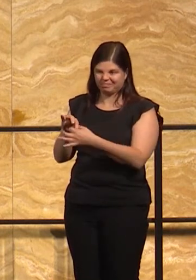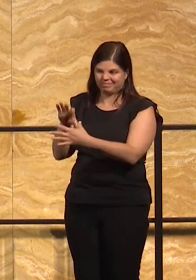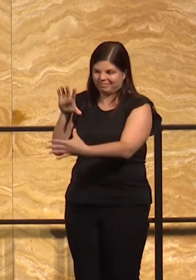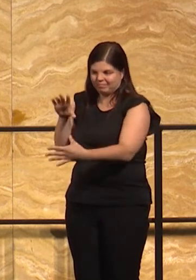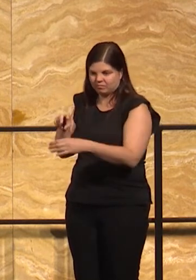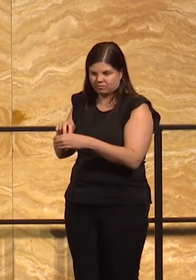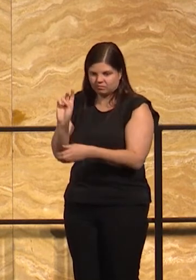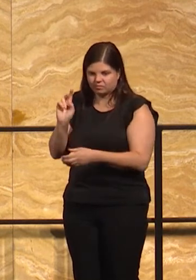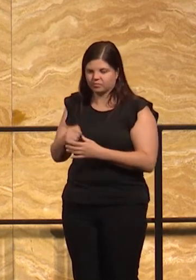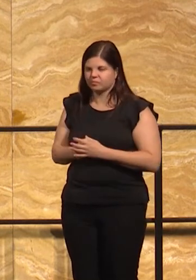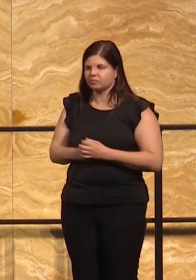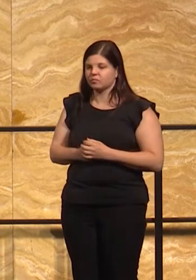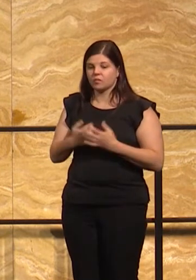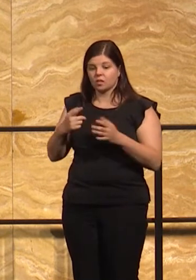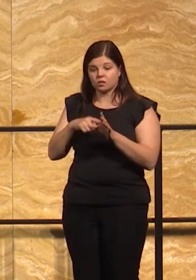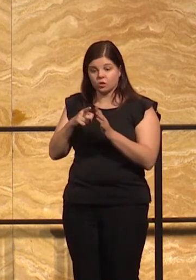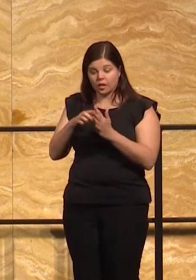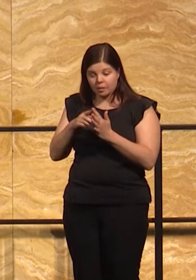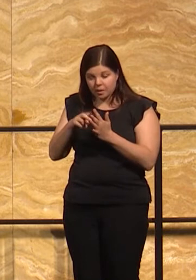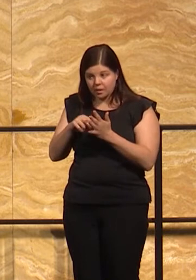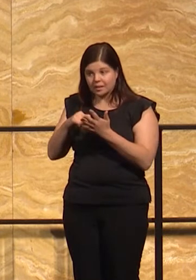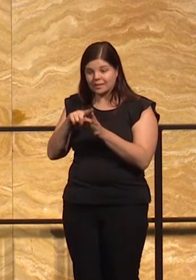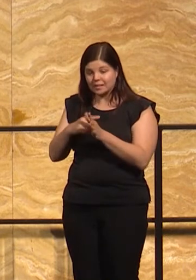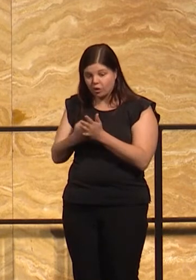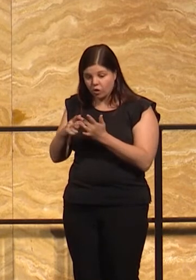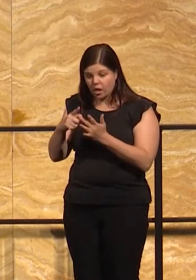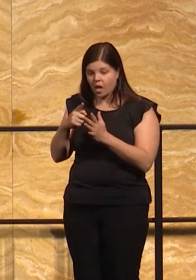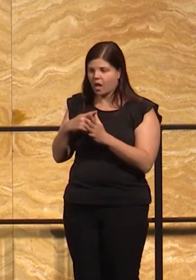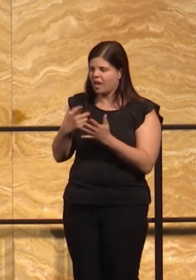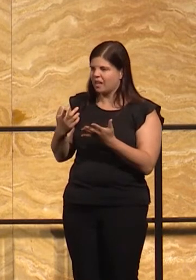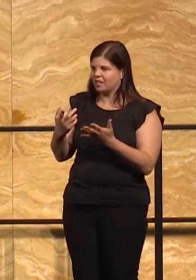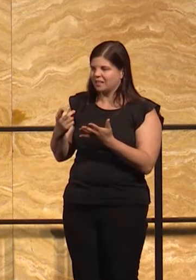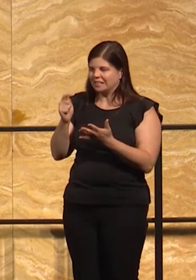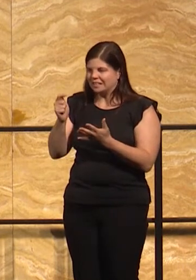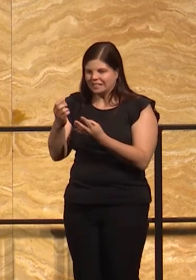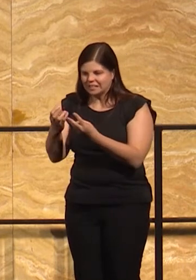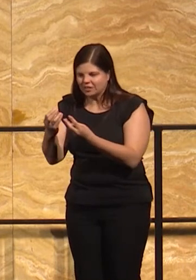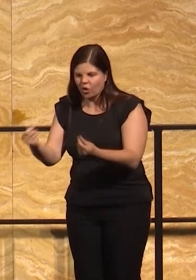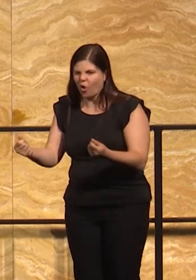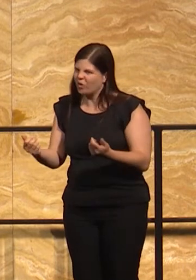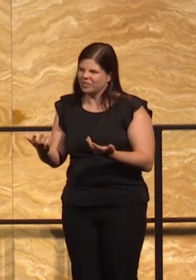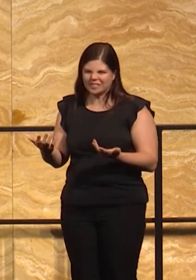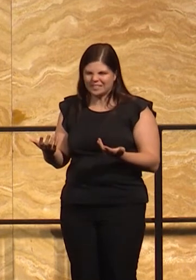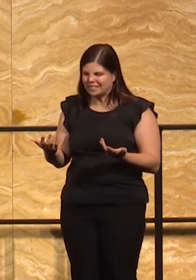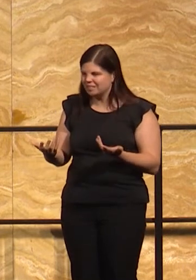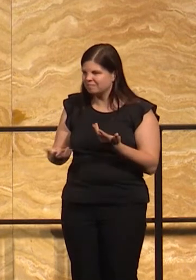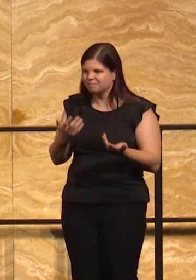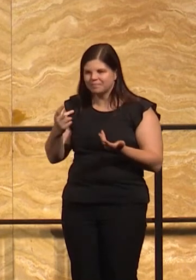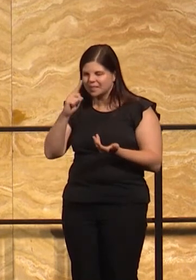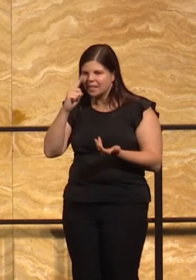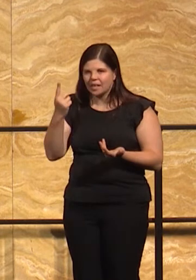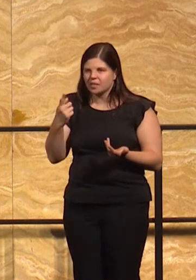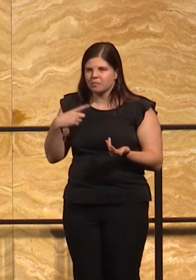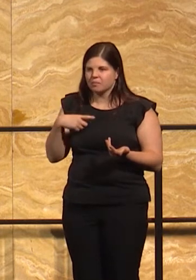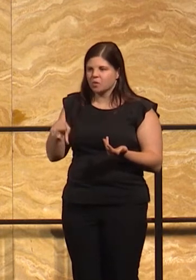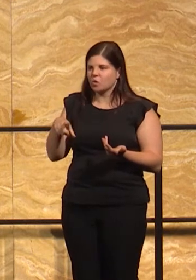the crux of it. In Yemen and Syria, we're not going to find any kind of solution at the local level because the nature of the coercive